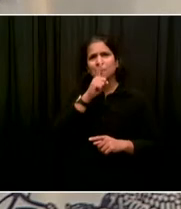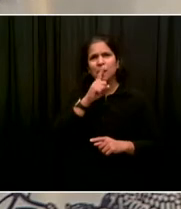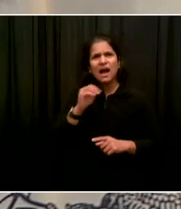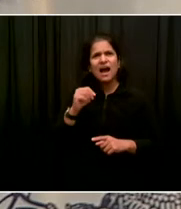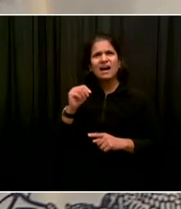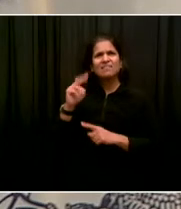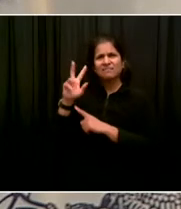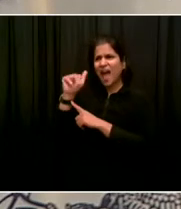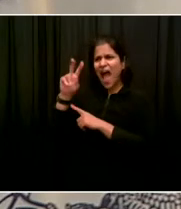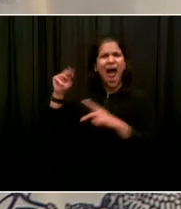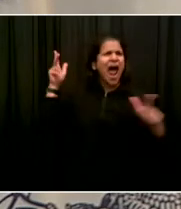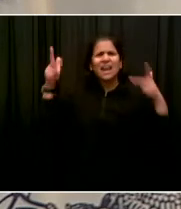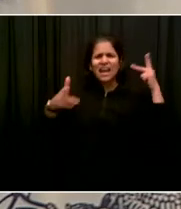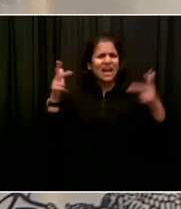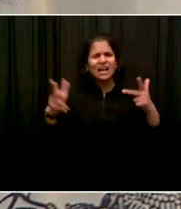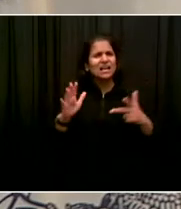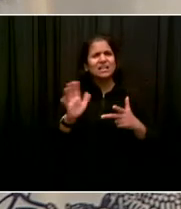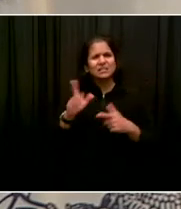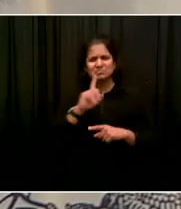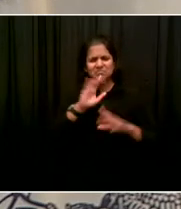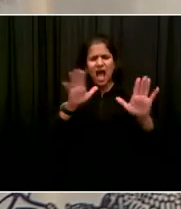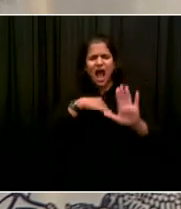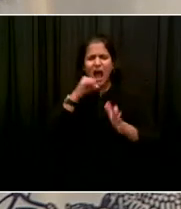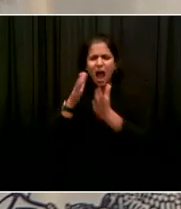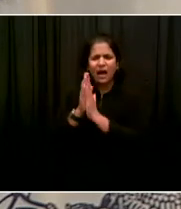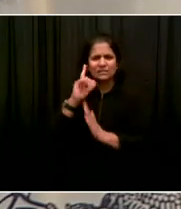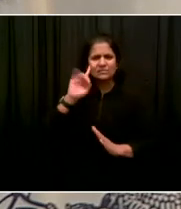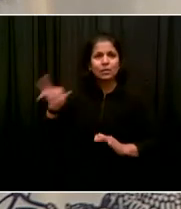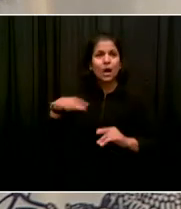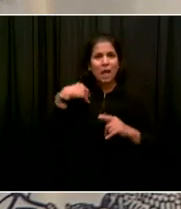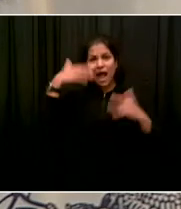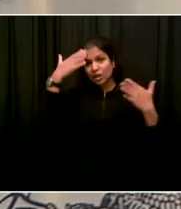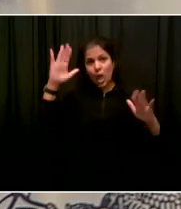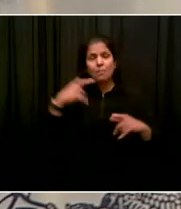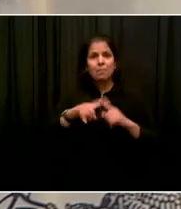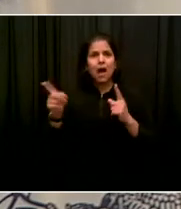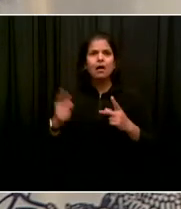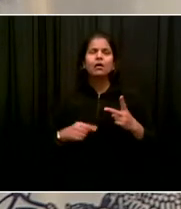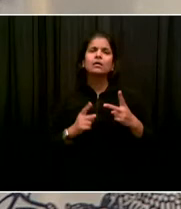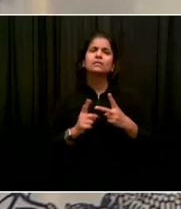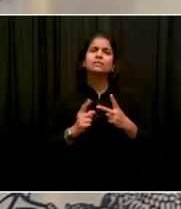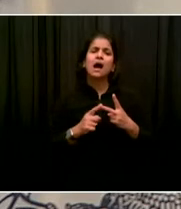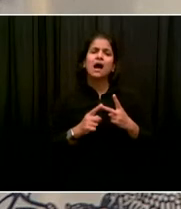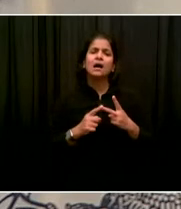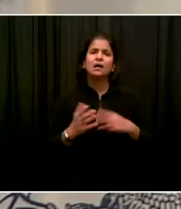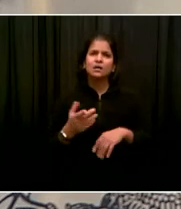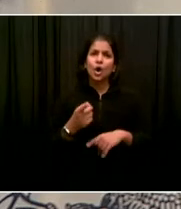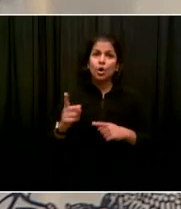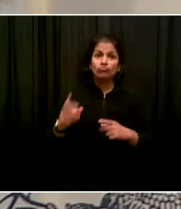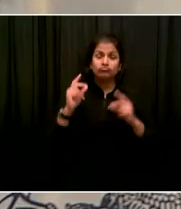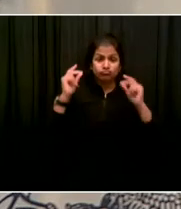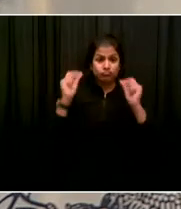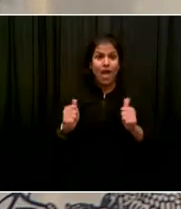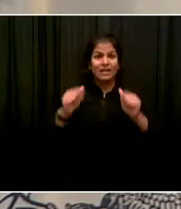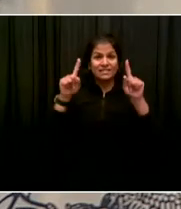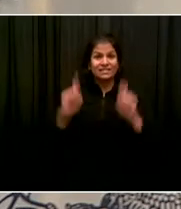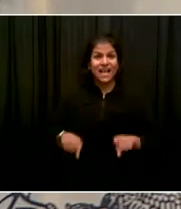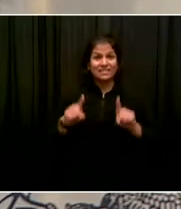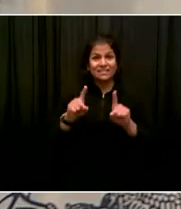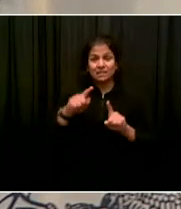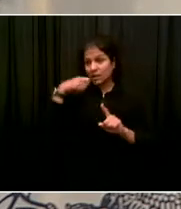by the health department or health and hospitals, does not include the by appointment rapid testing sites also run by the health